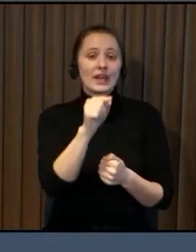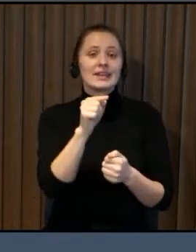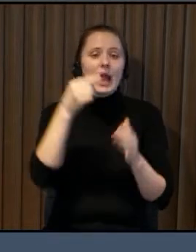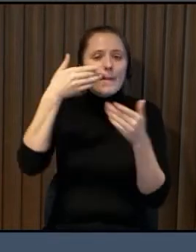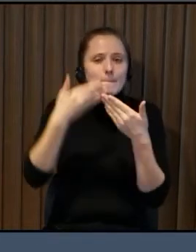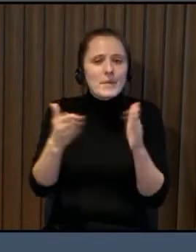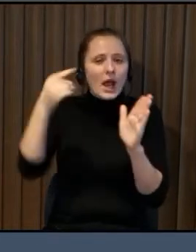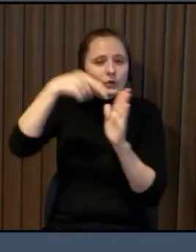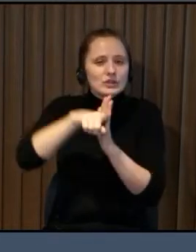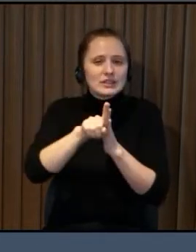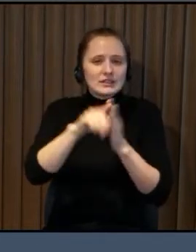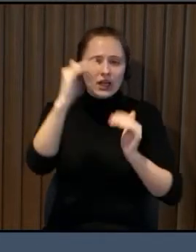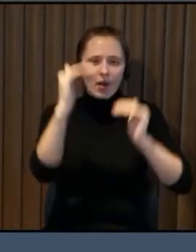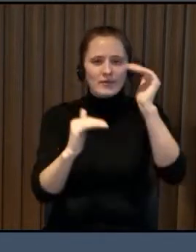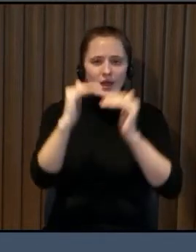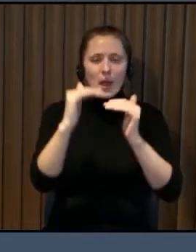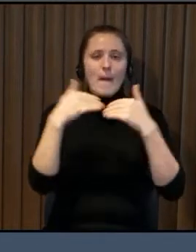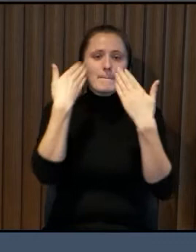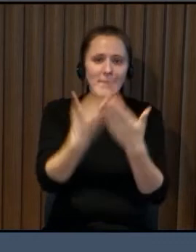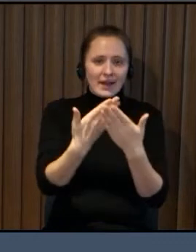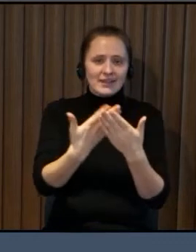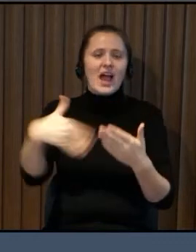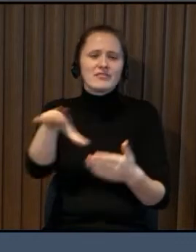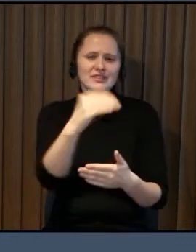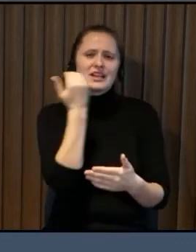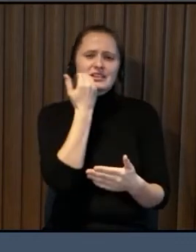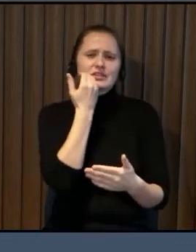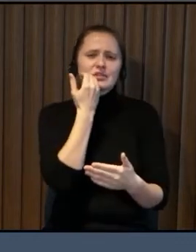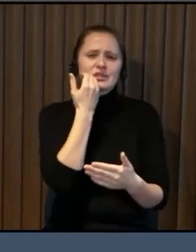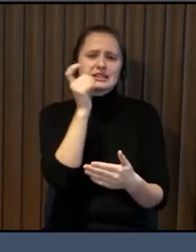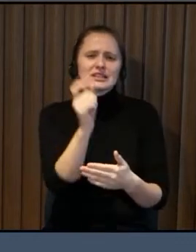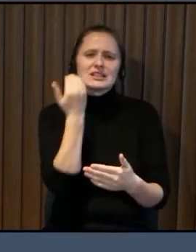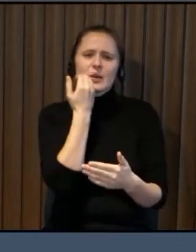there is a matrix of accessibility which